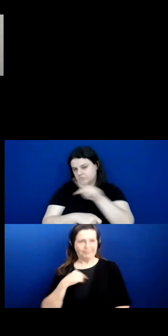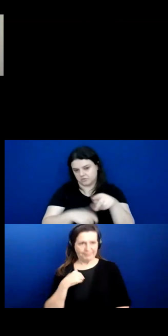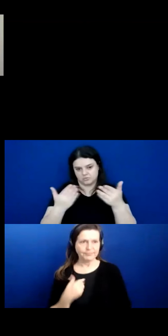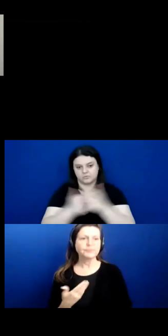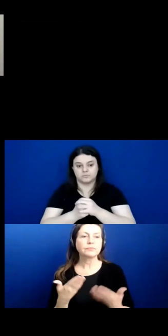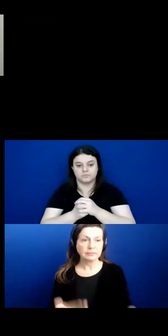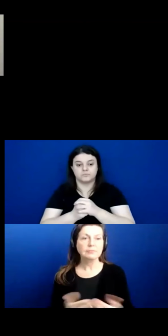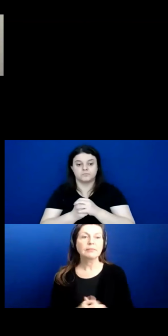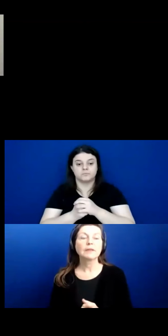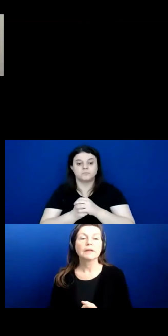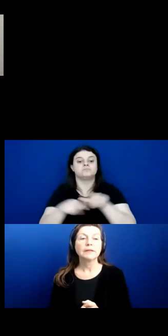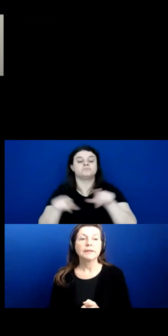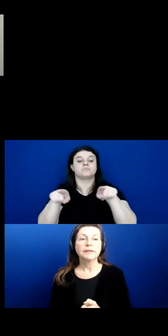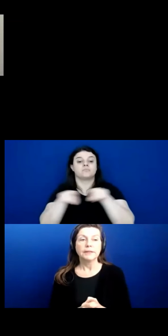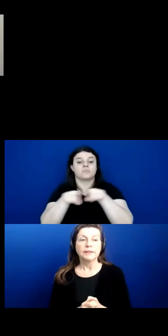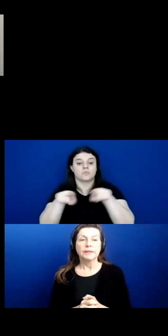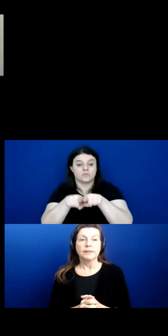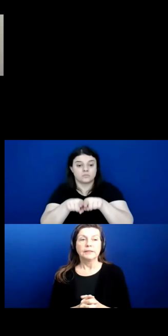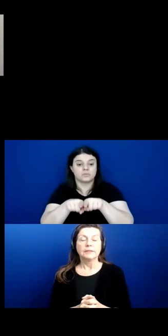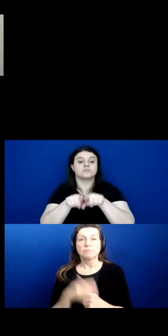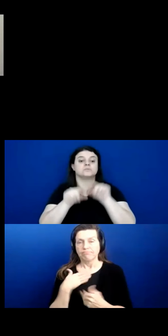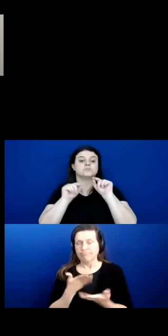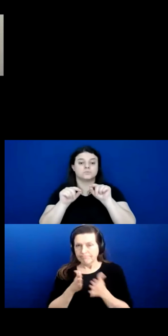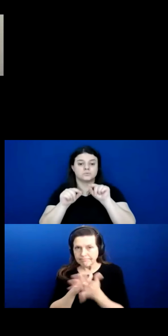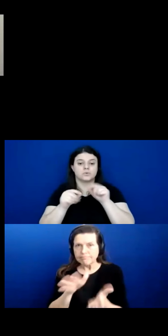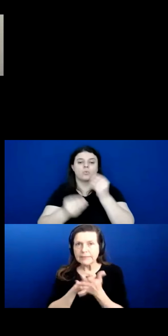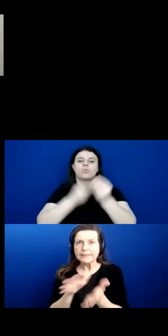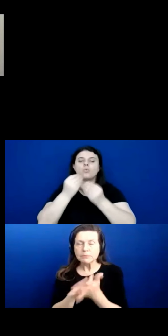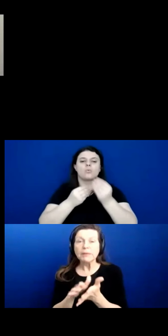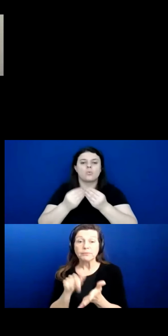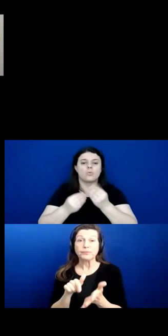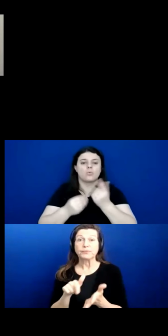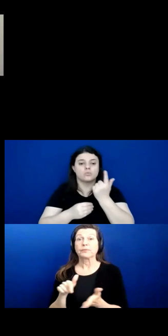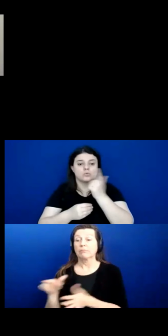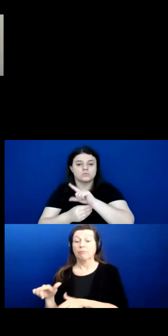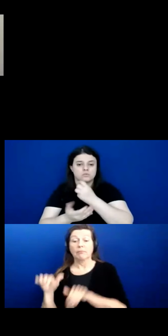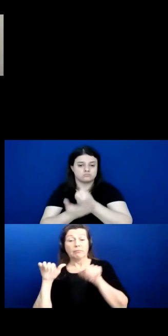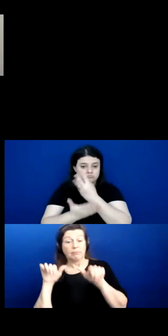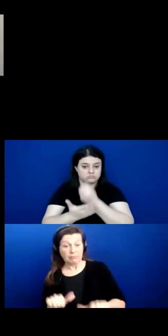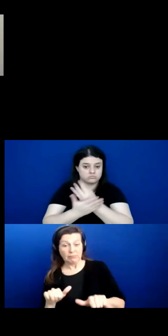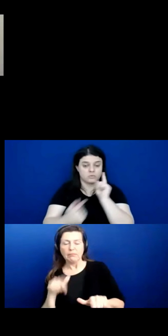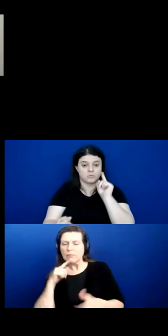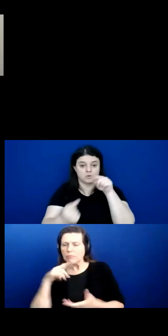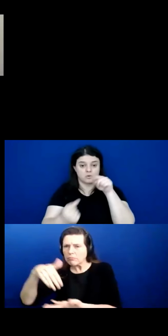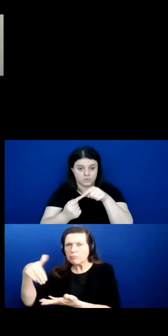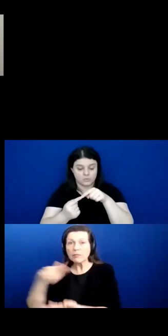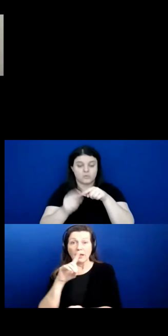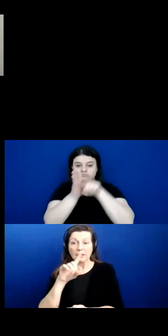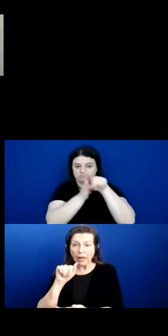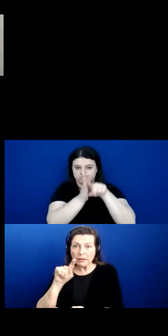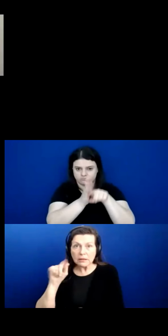Strain and Dunlap explain how they use social validity data for intervention and research